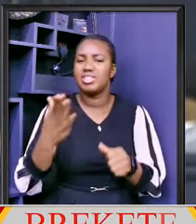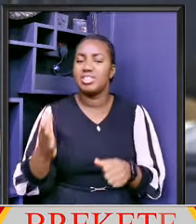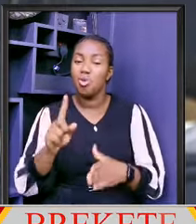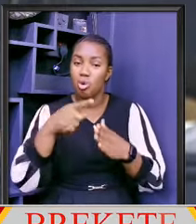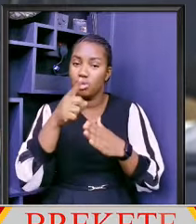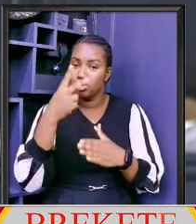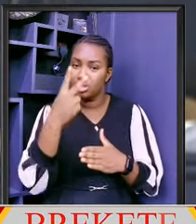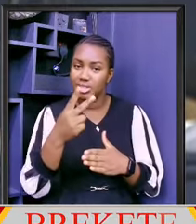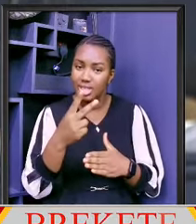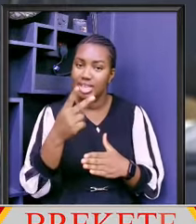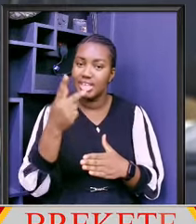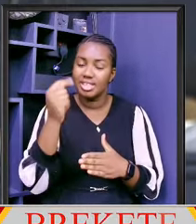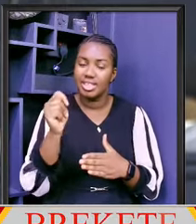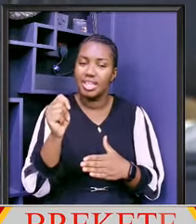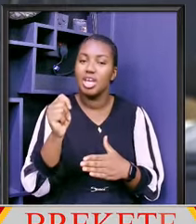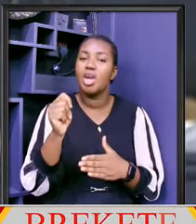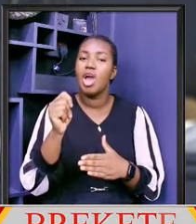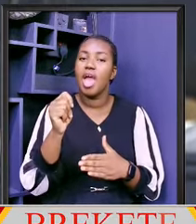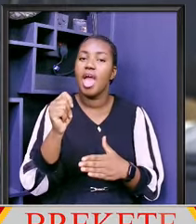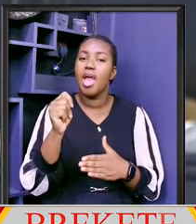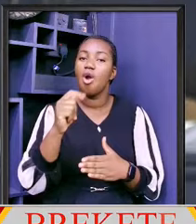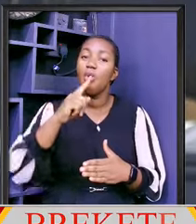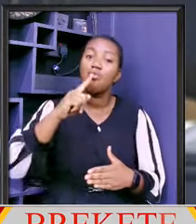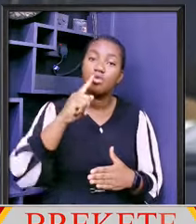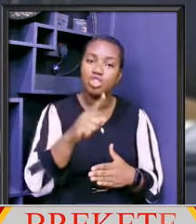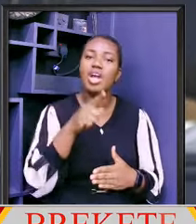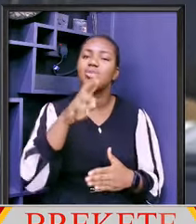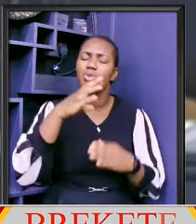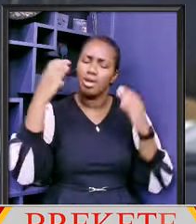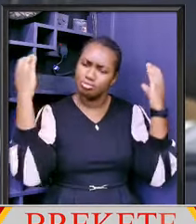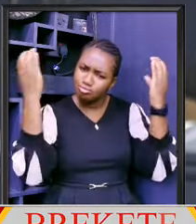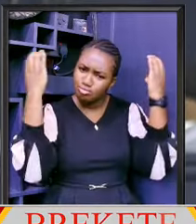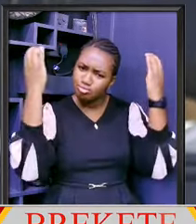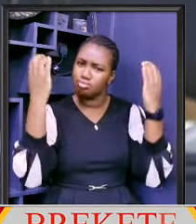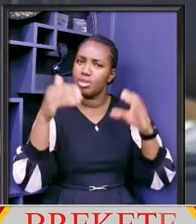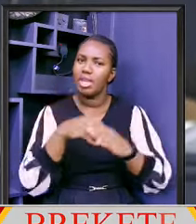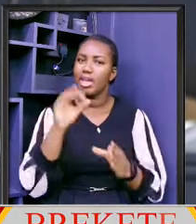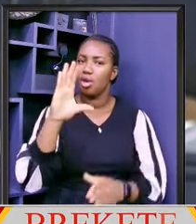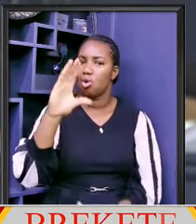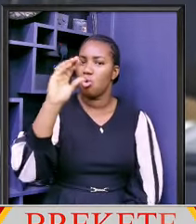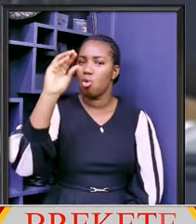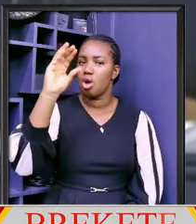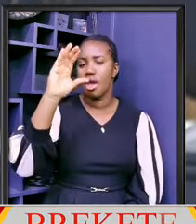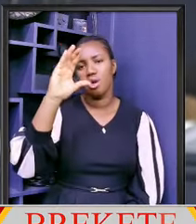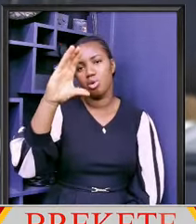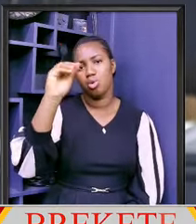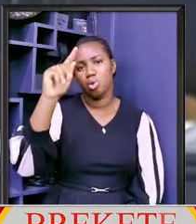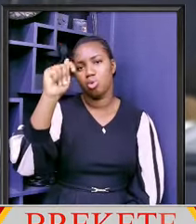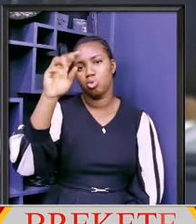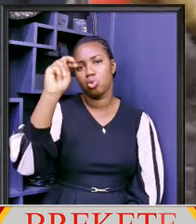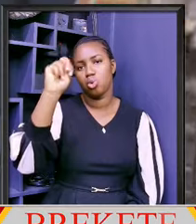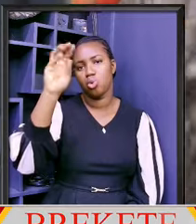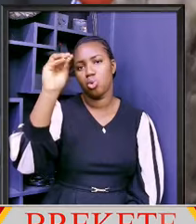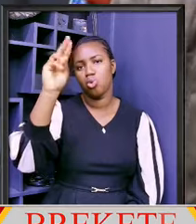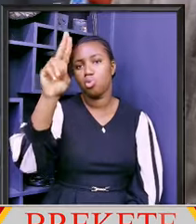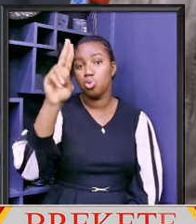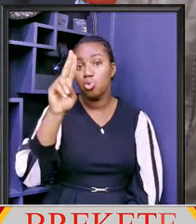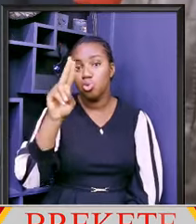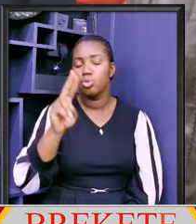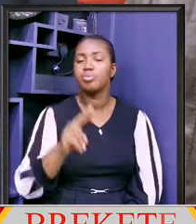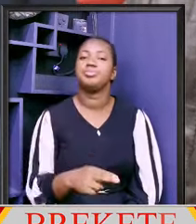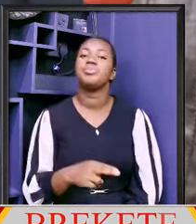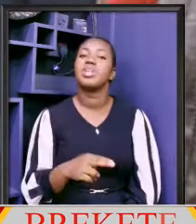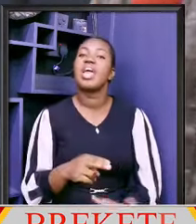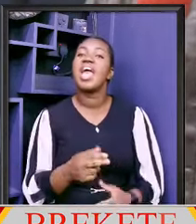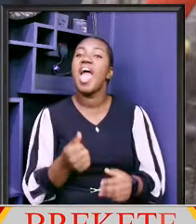you are celebrating. Yes. In Cotonou, everything you buy is original. Yeah. If you see fake thing,